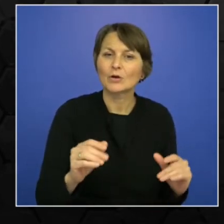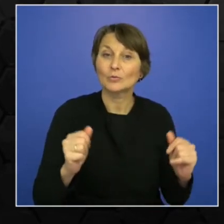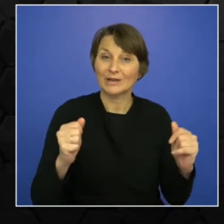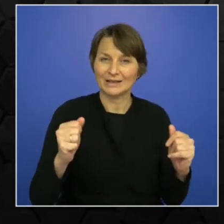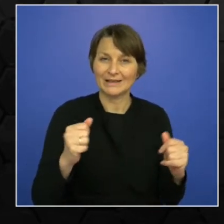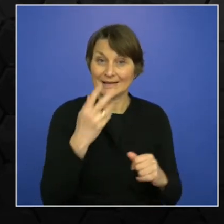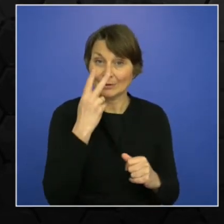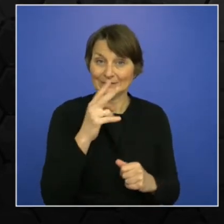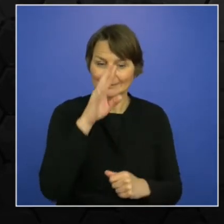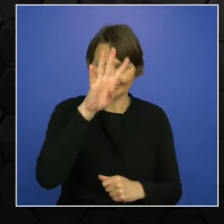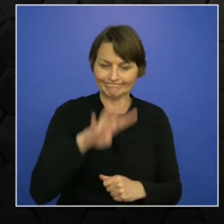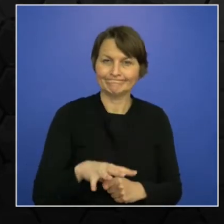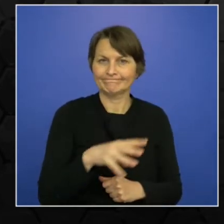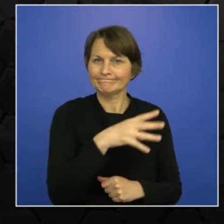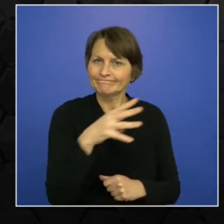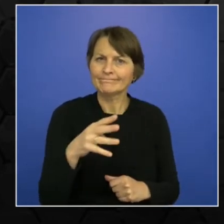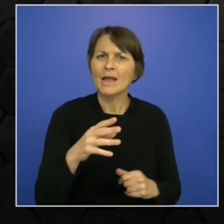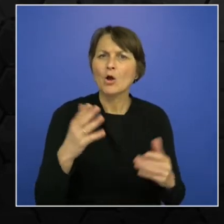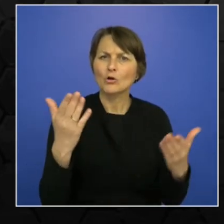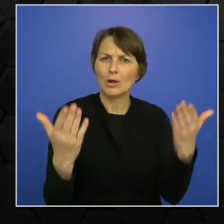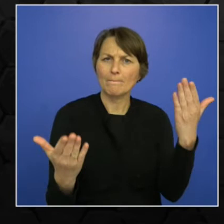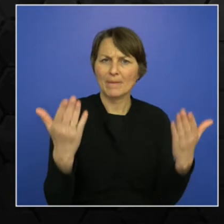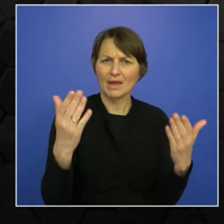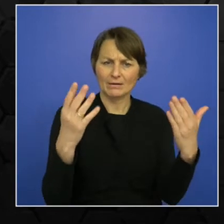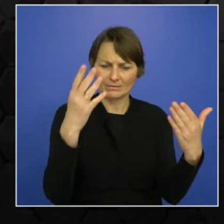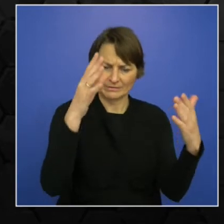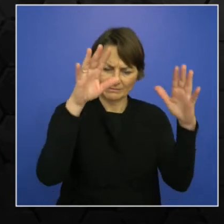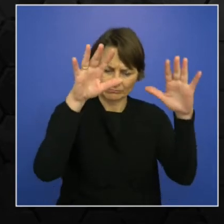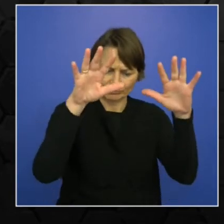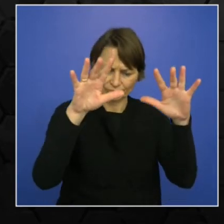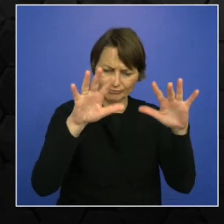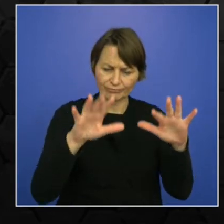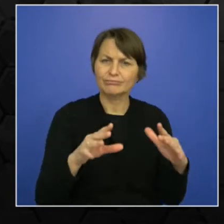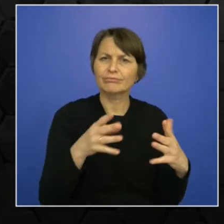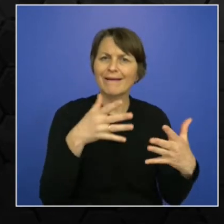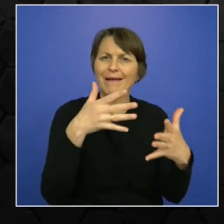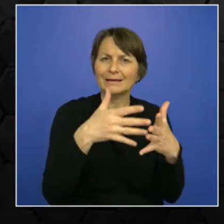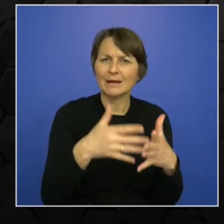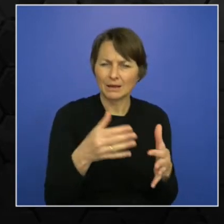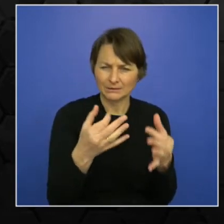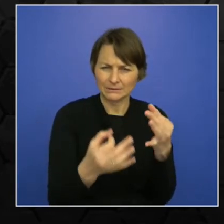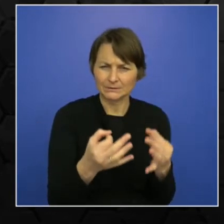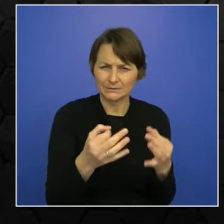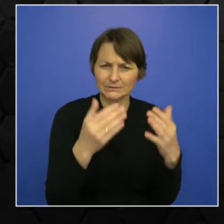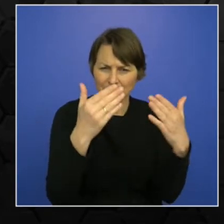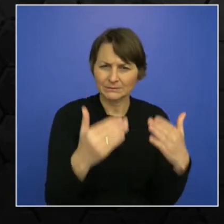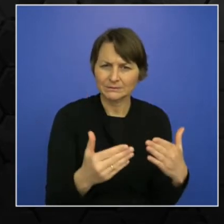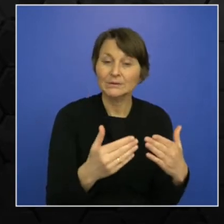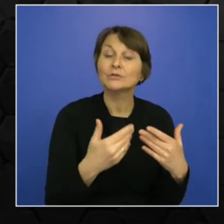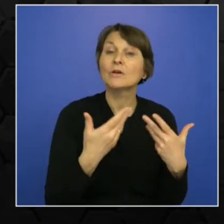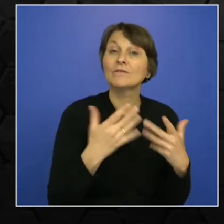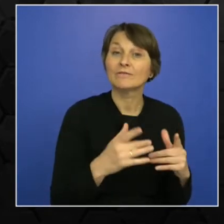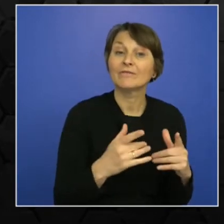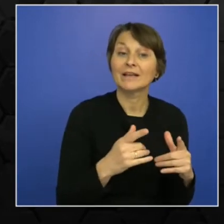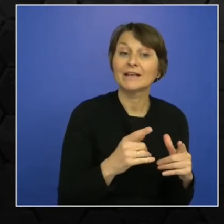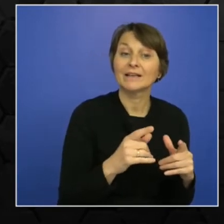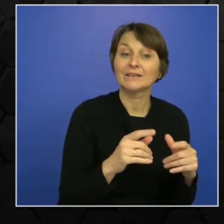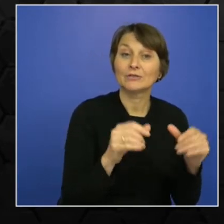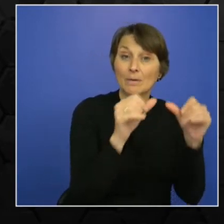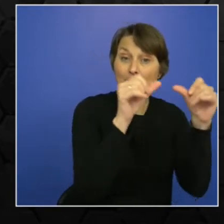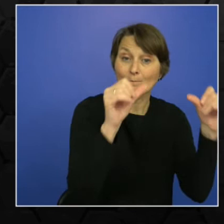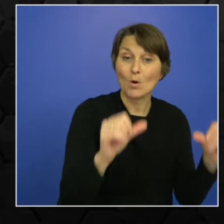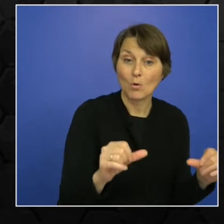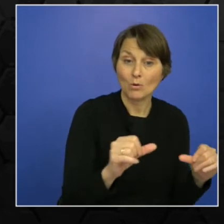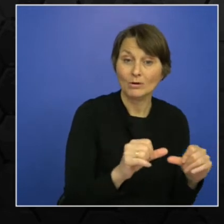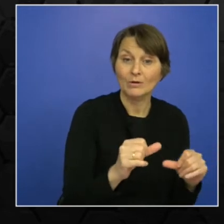follows. I was able to train the fast GRN model with the accuracy of